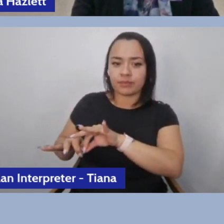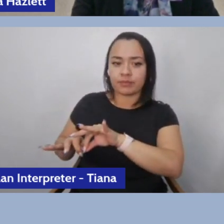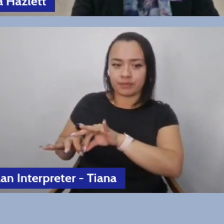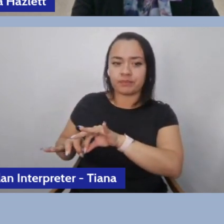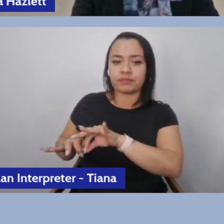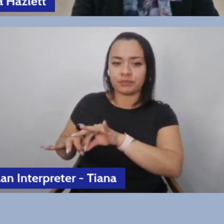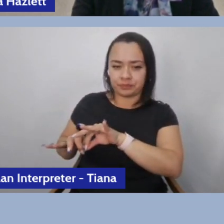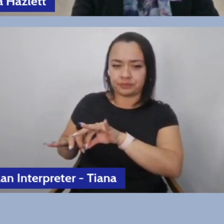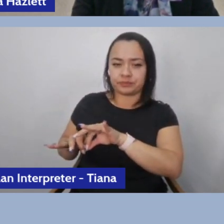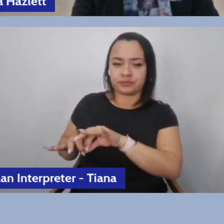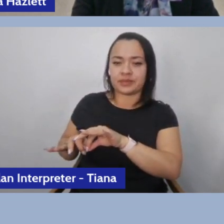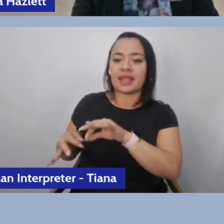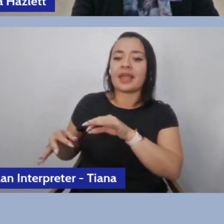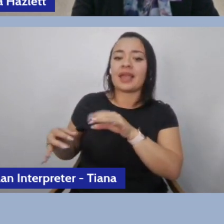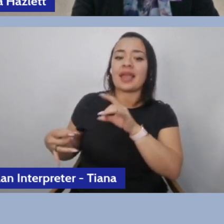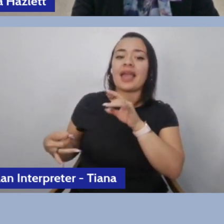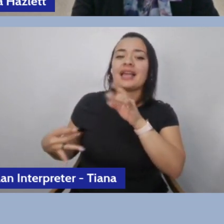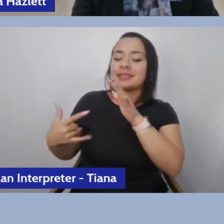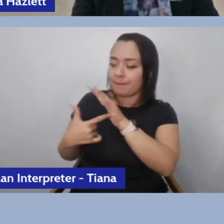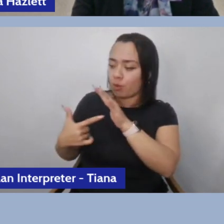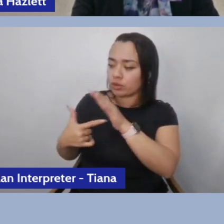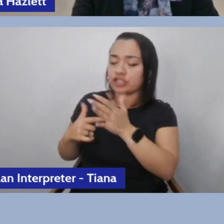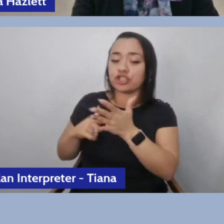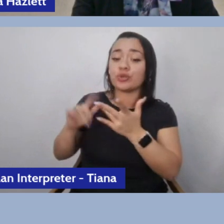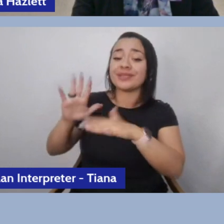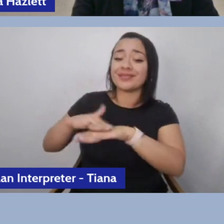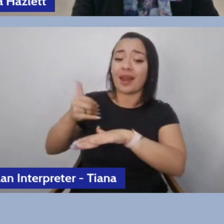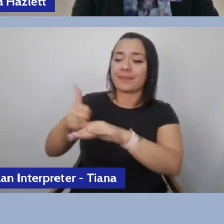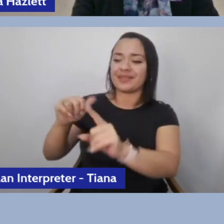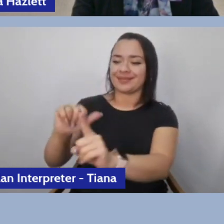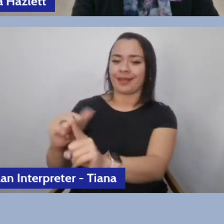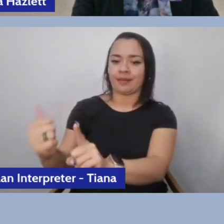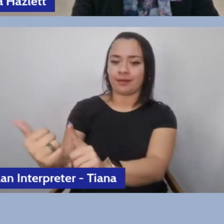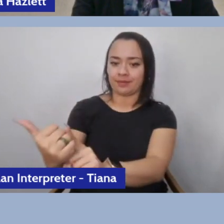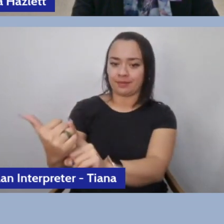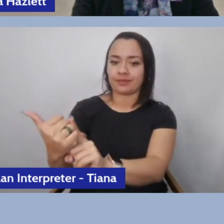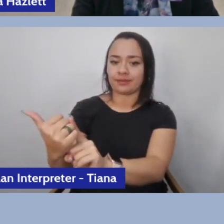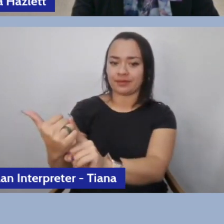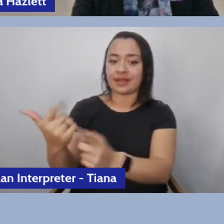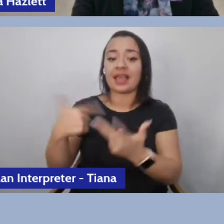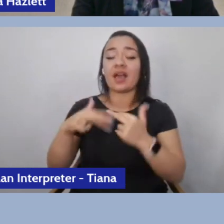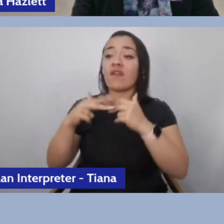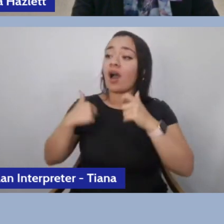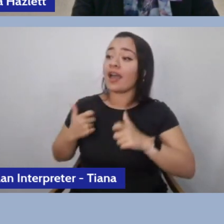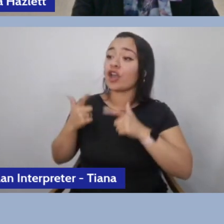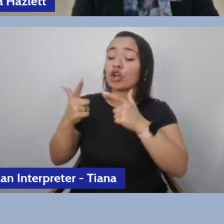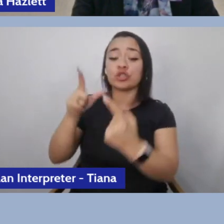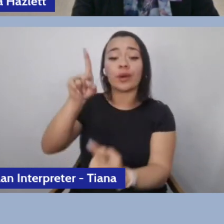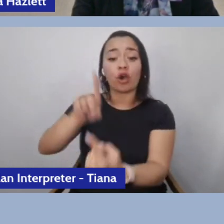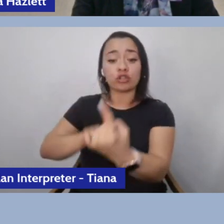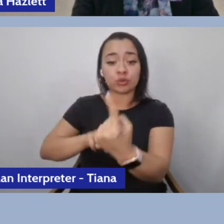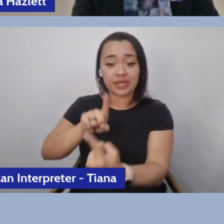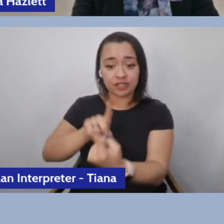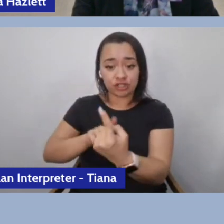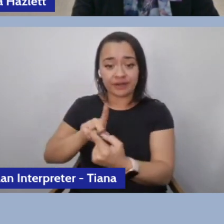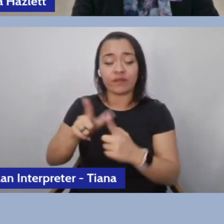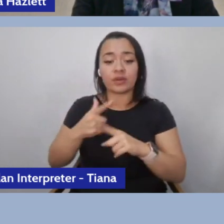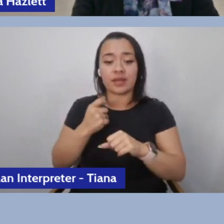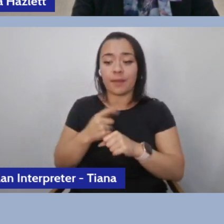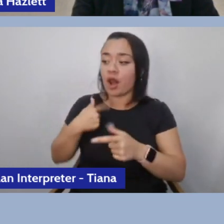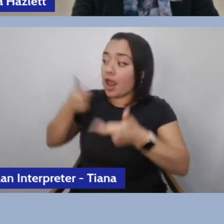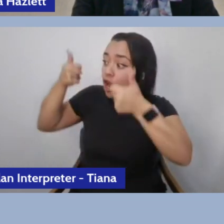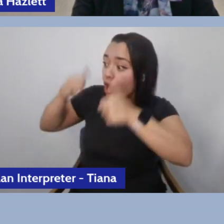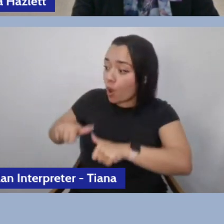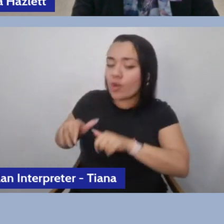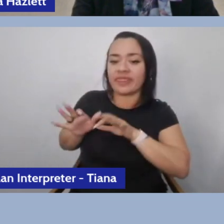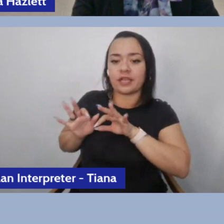it's really important to lay the scene, especially if I come to a consultation and I know the interpreter and I